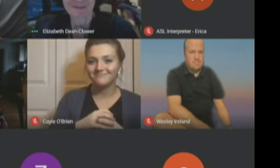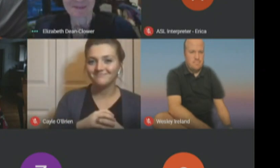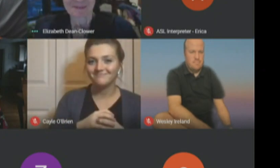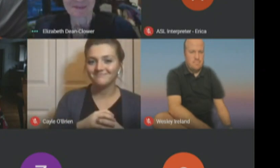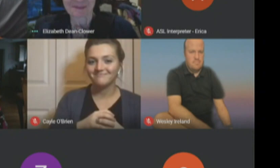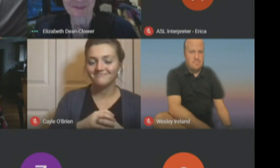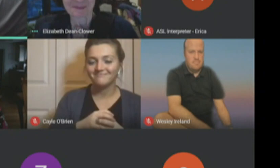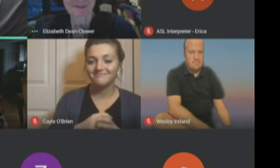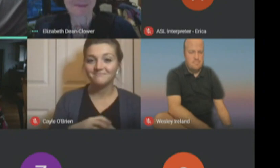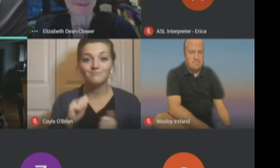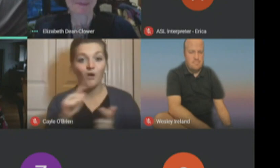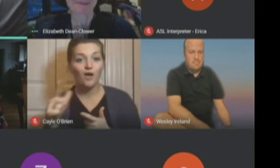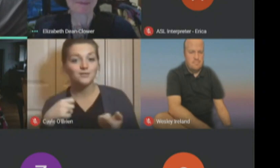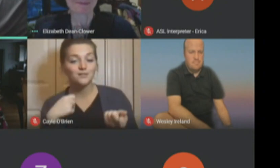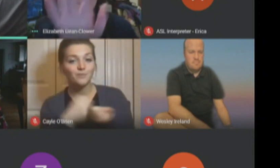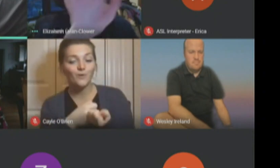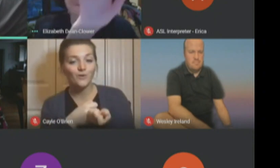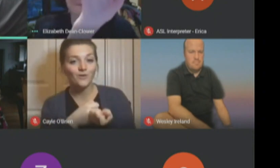All in favor?